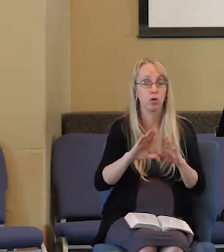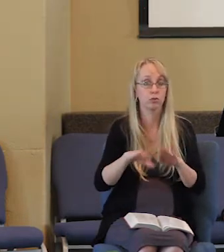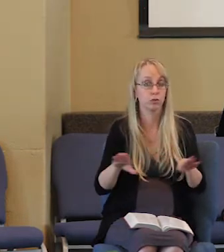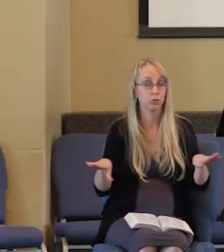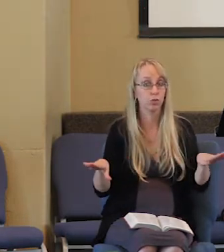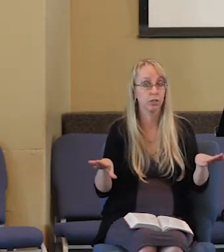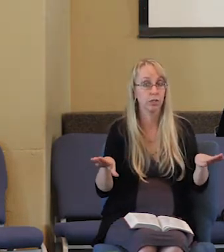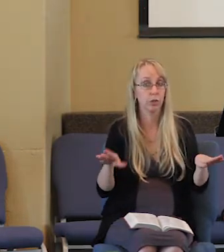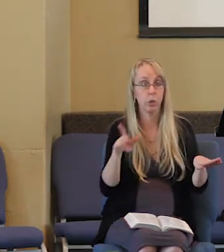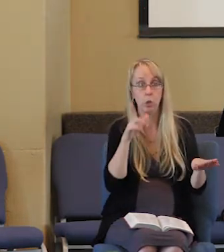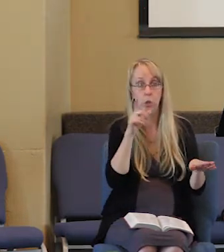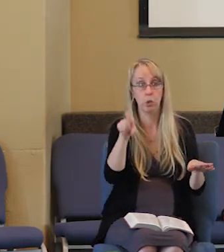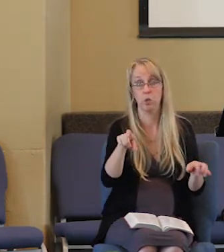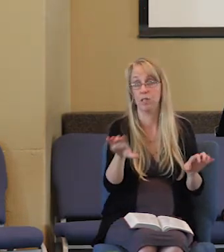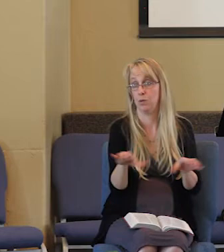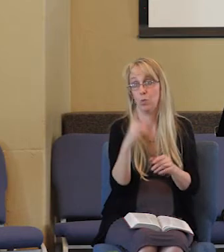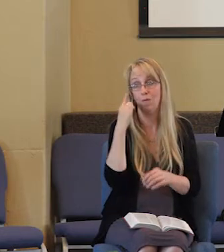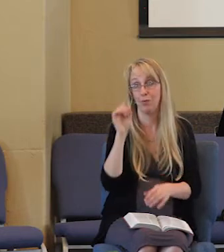you need to do it for.